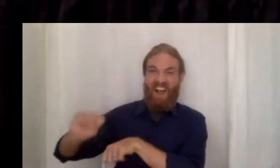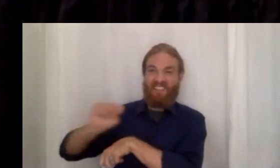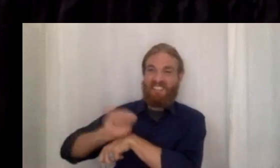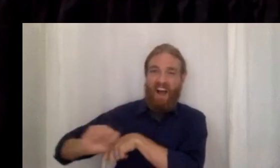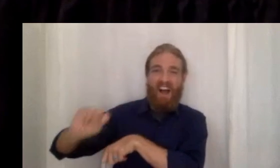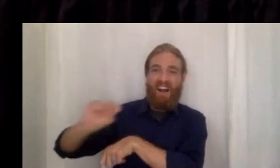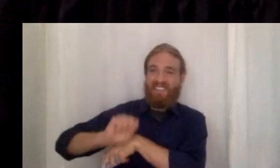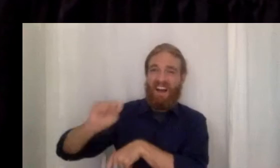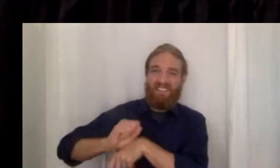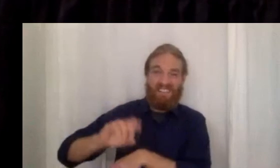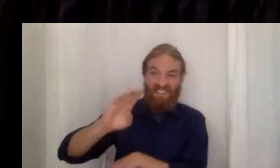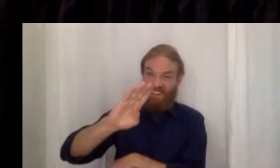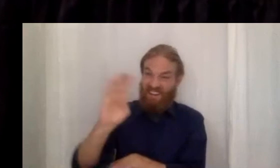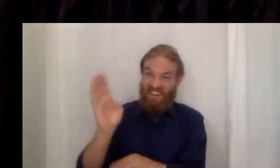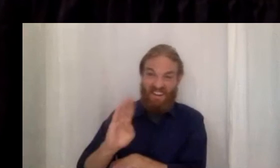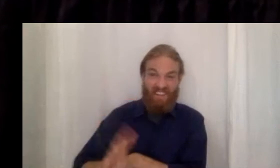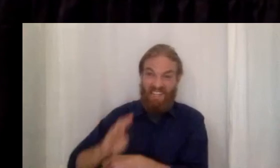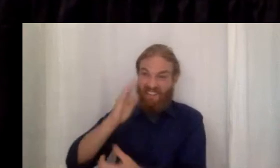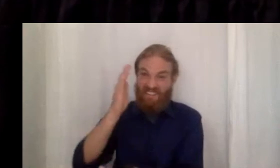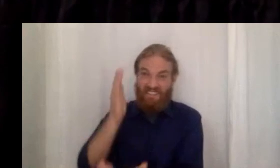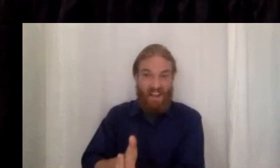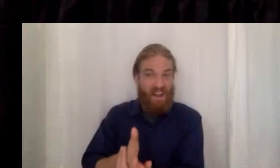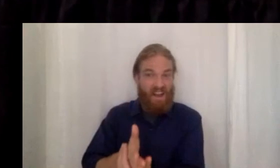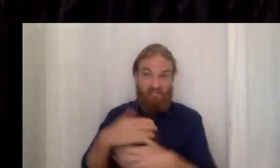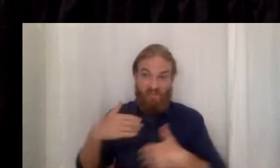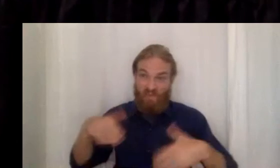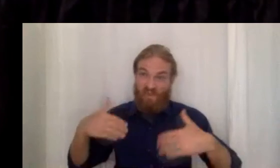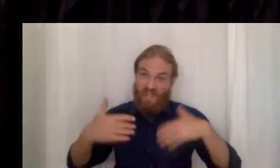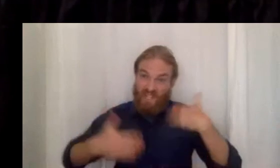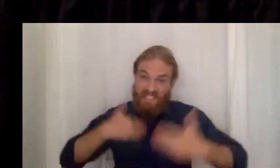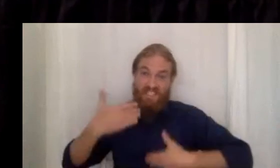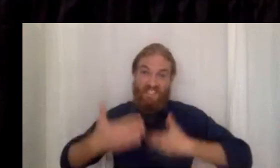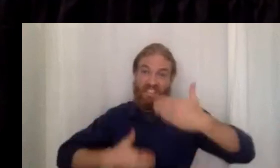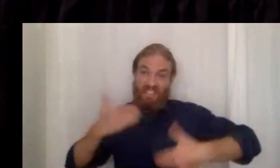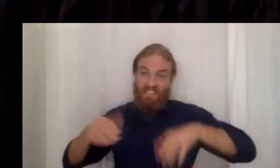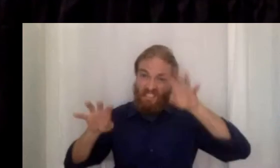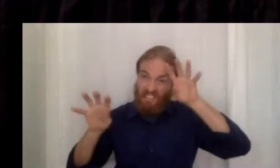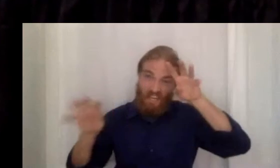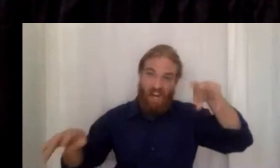Head up, shoulders back, and handle it. We're tired.